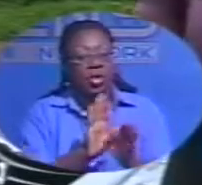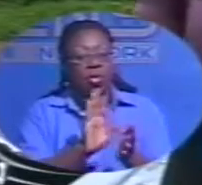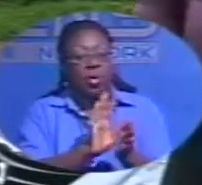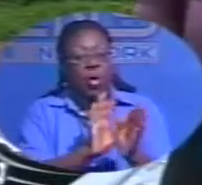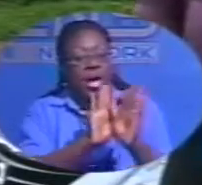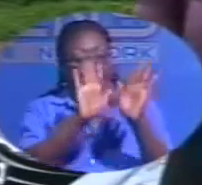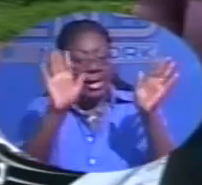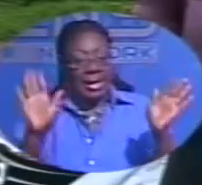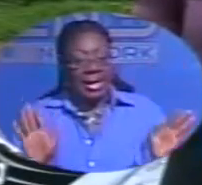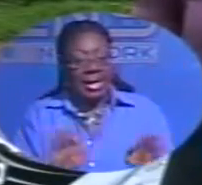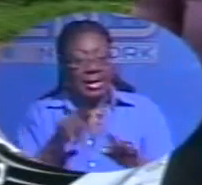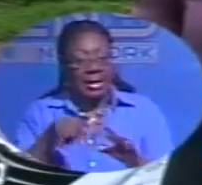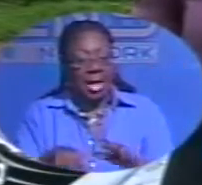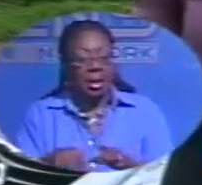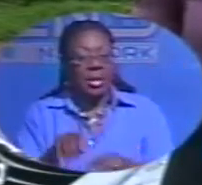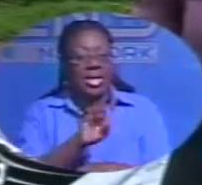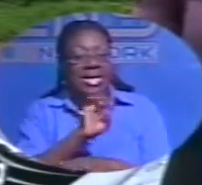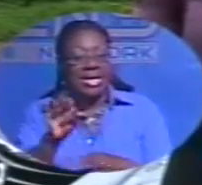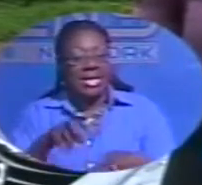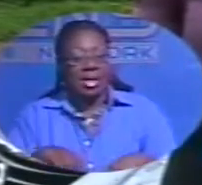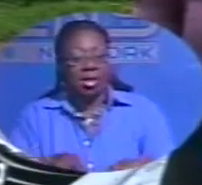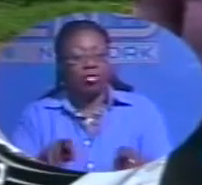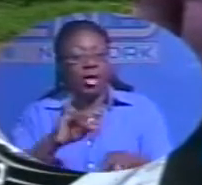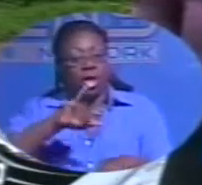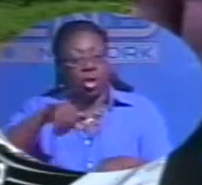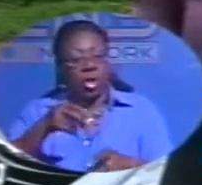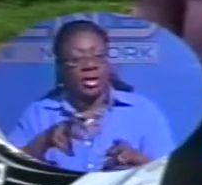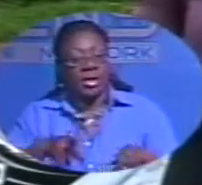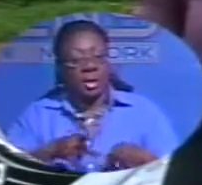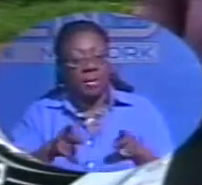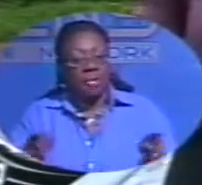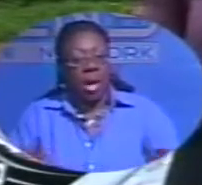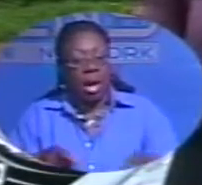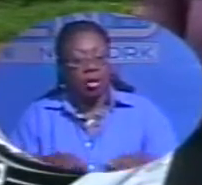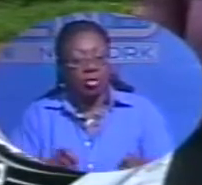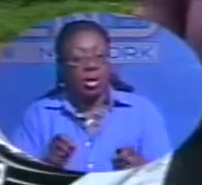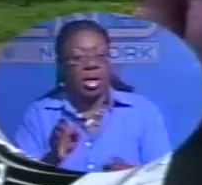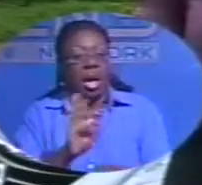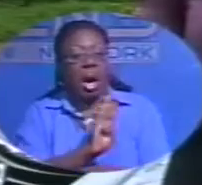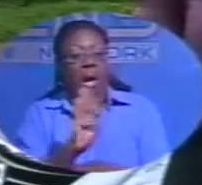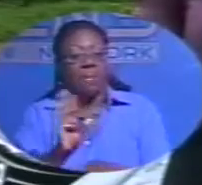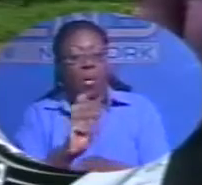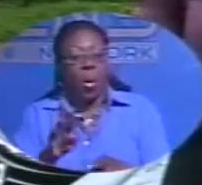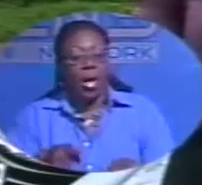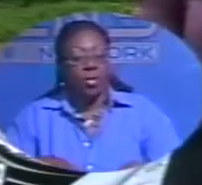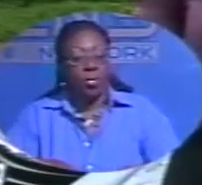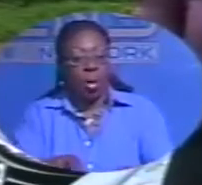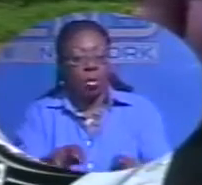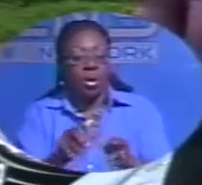are on Eaton Street, Johnson Park Street, and Boyd Road. Cyan Thompson, ZNS News.